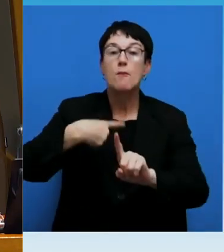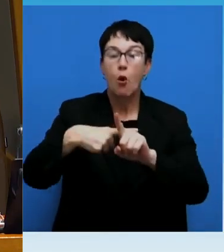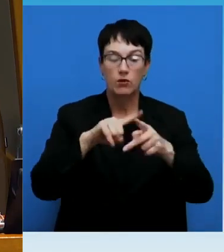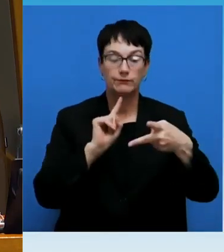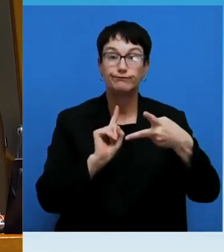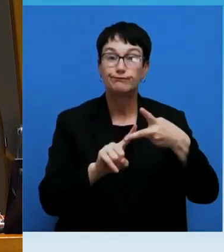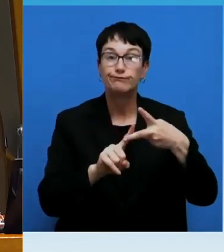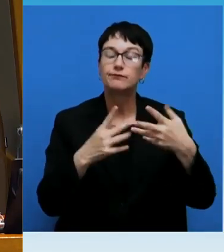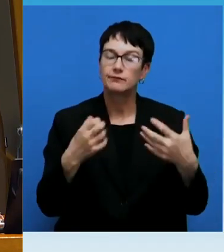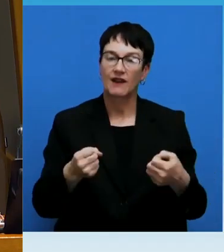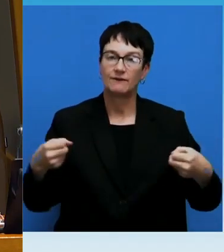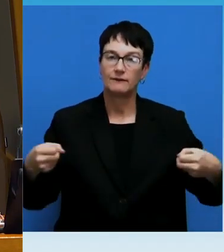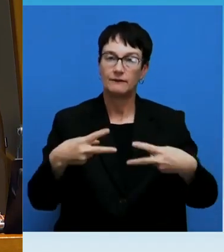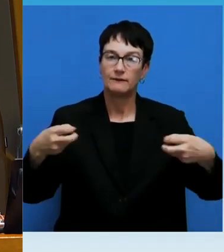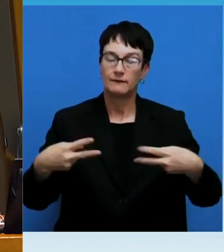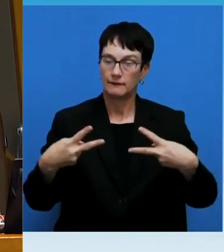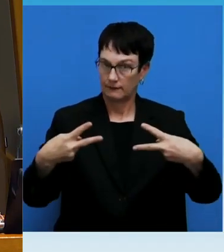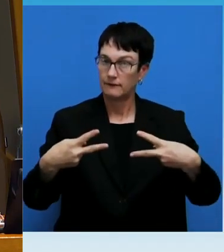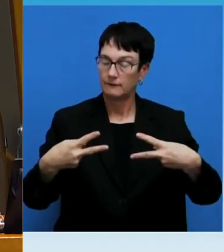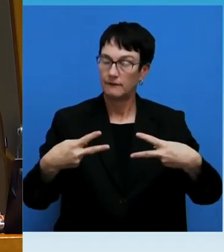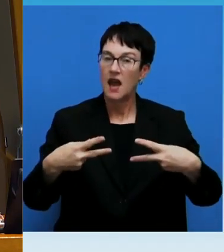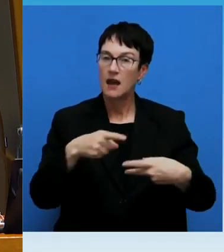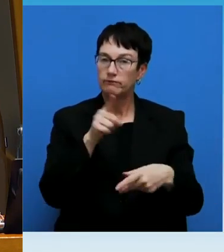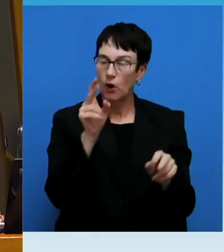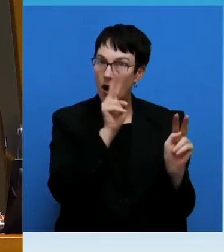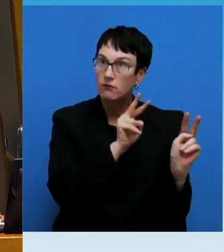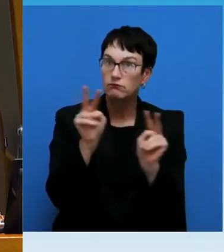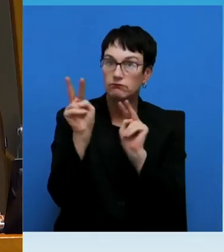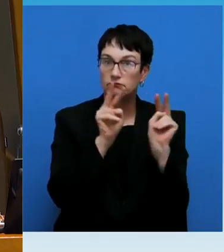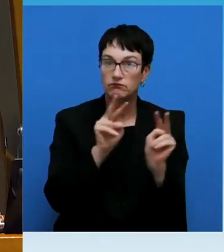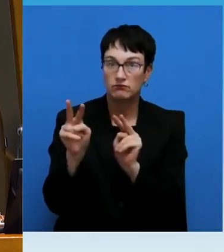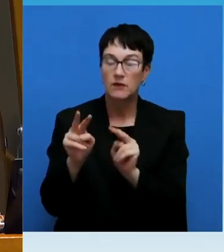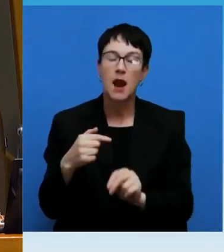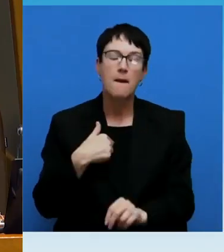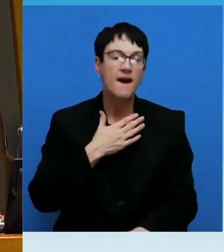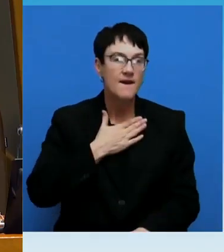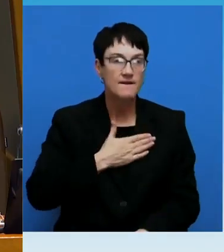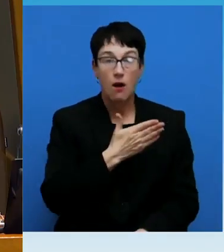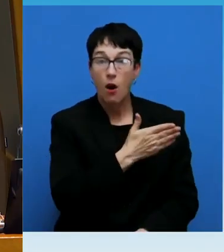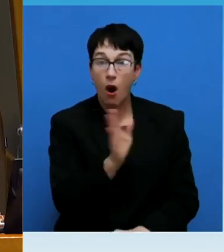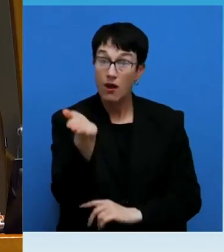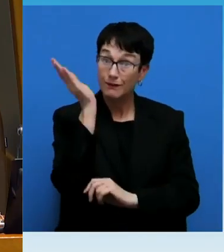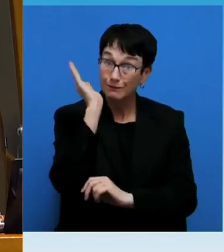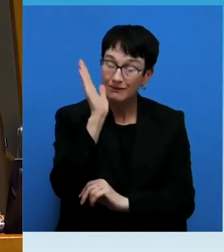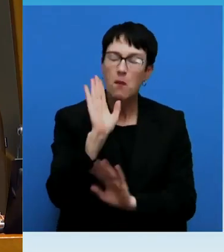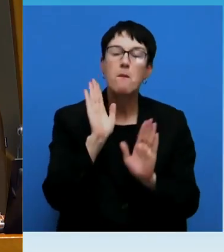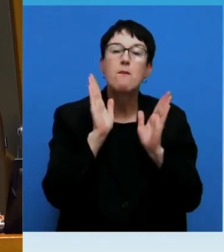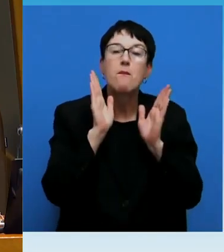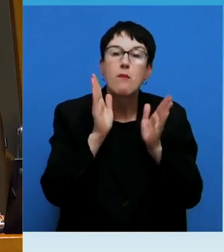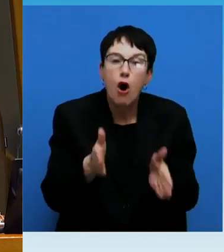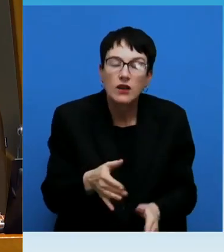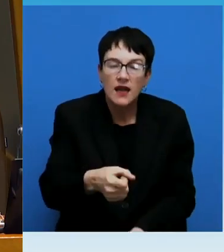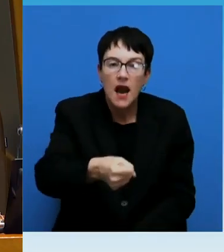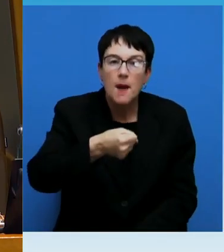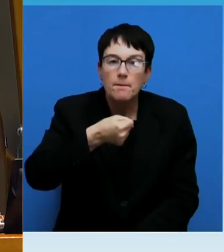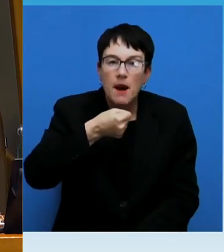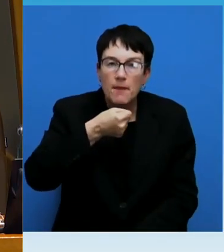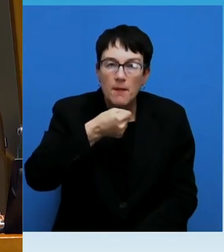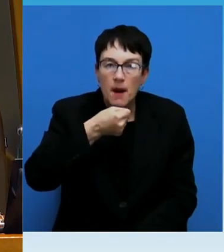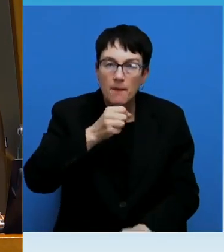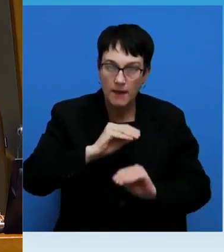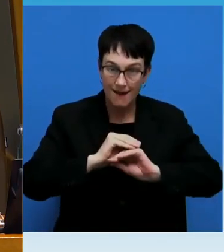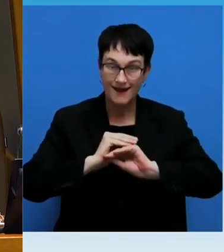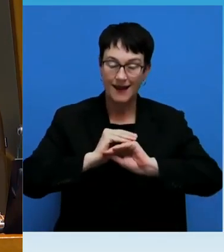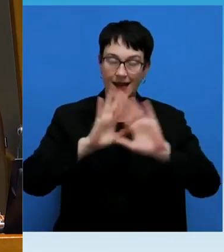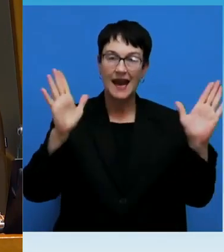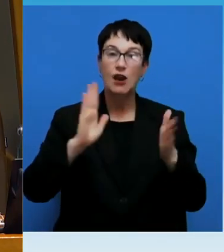our interpreters online can hear clearly. We also cordially invite you to a